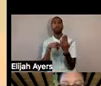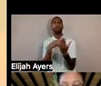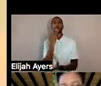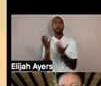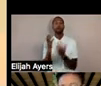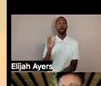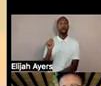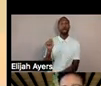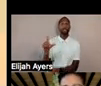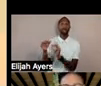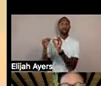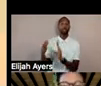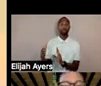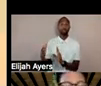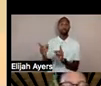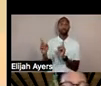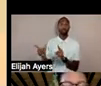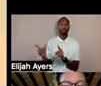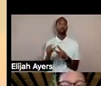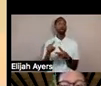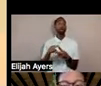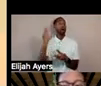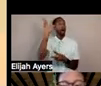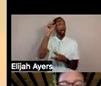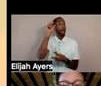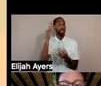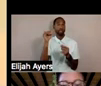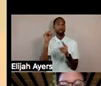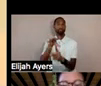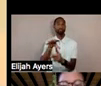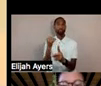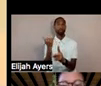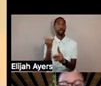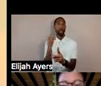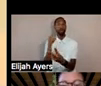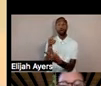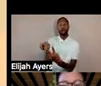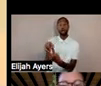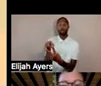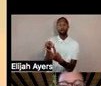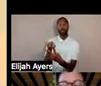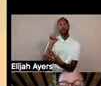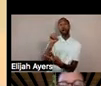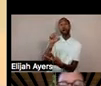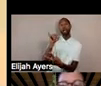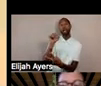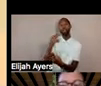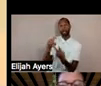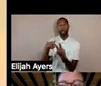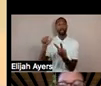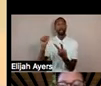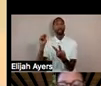ASL interpreters. Elijah is spotlit right now, and we'll move between Elijah Ayers and Amanda